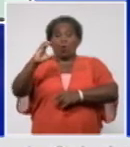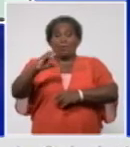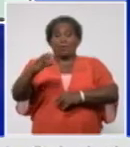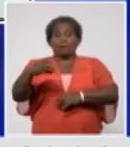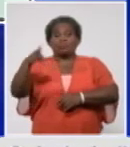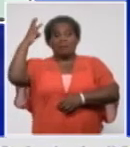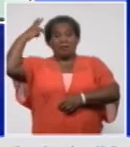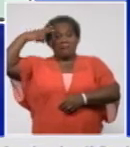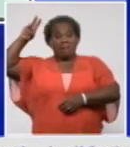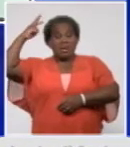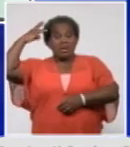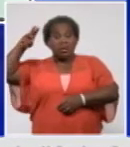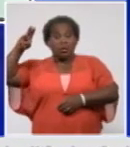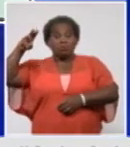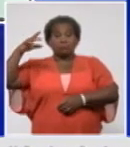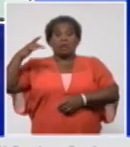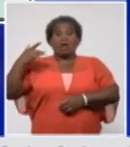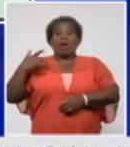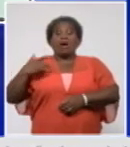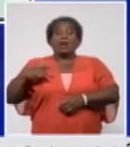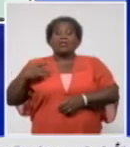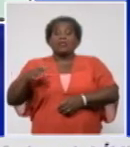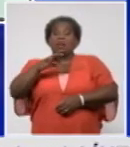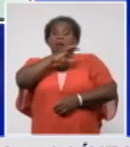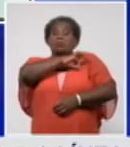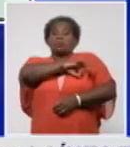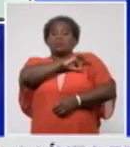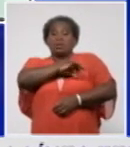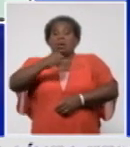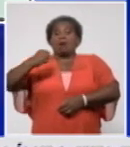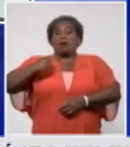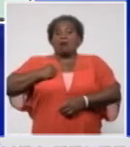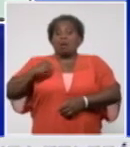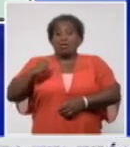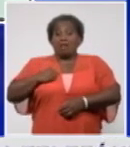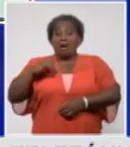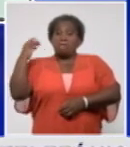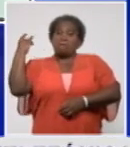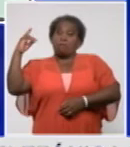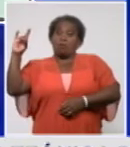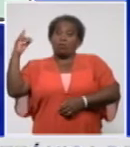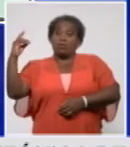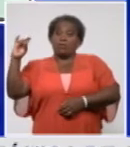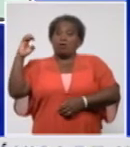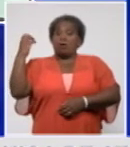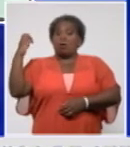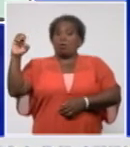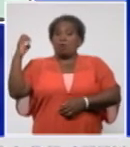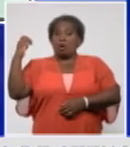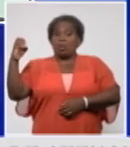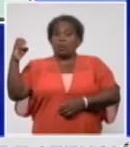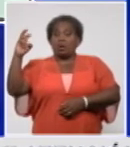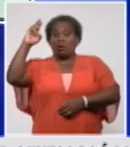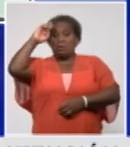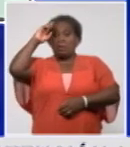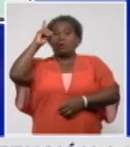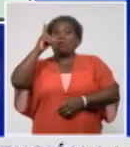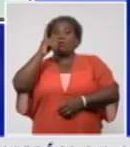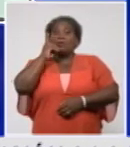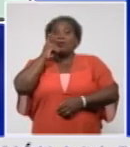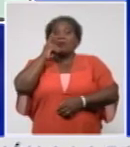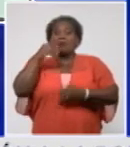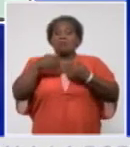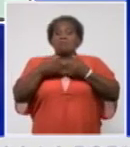4,933 cases. We have indicated Mexico's mortality rate of 10.6% and Ecuador with